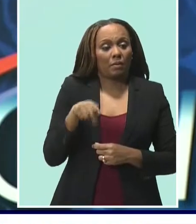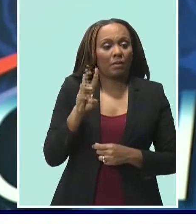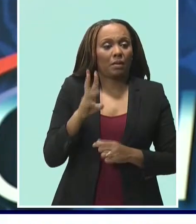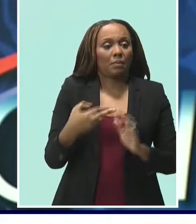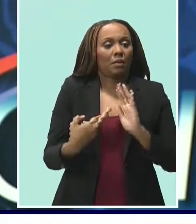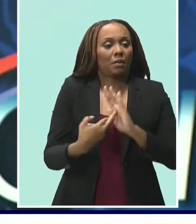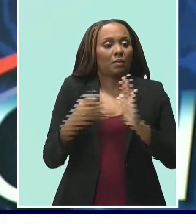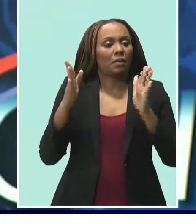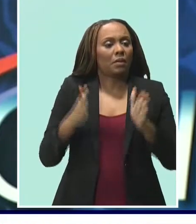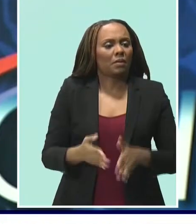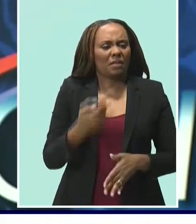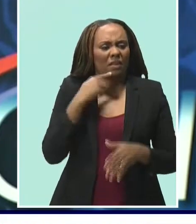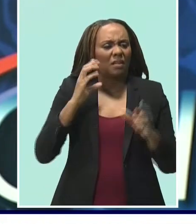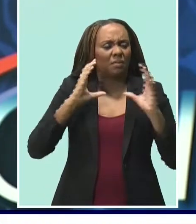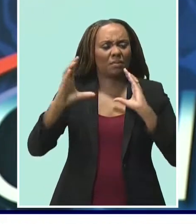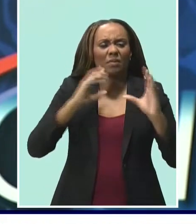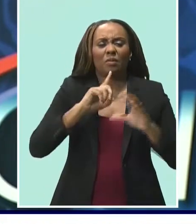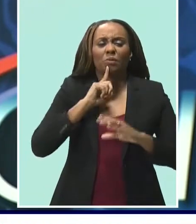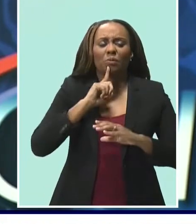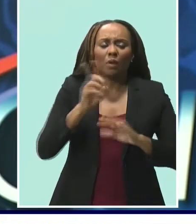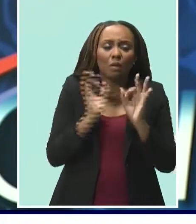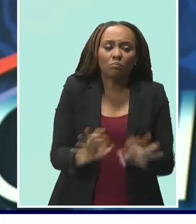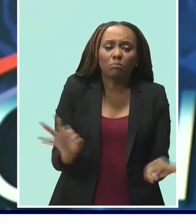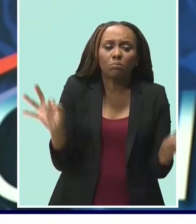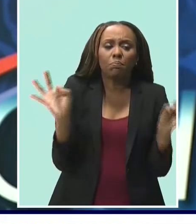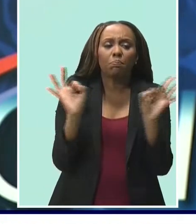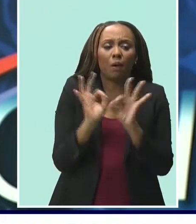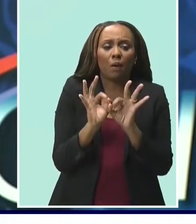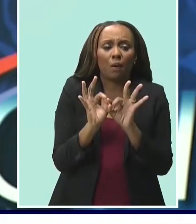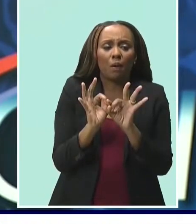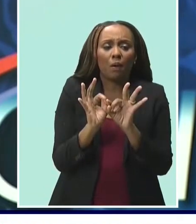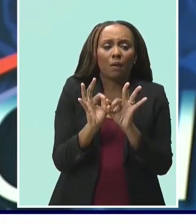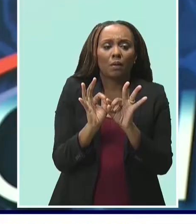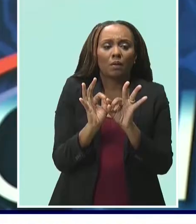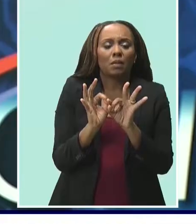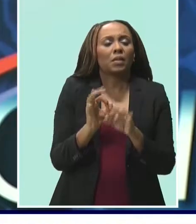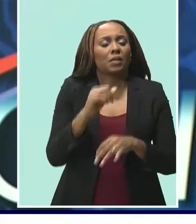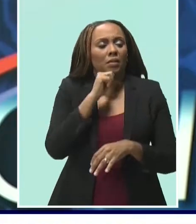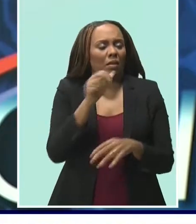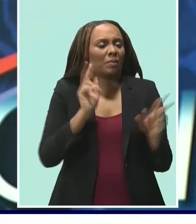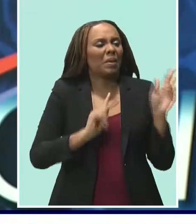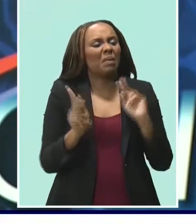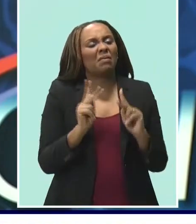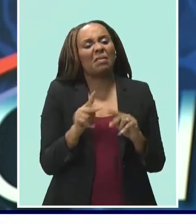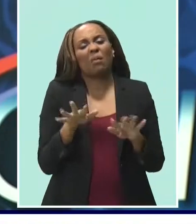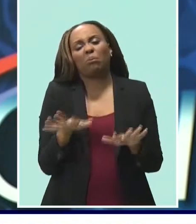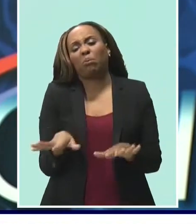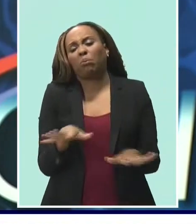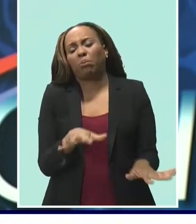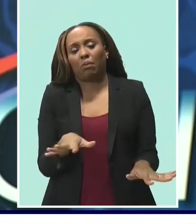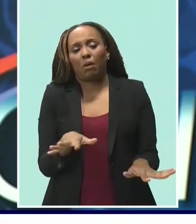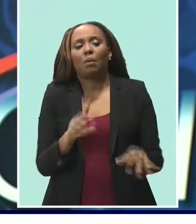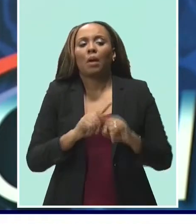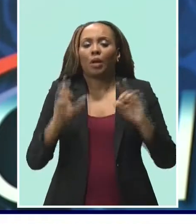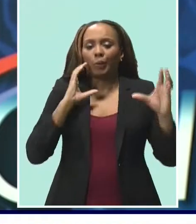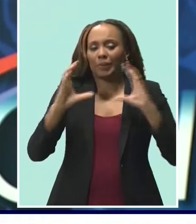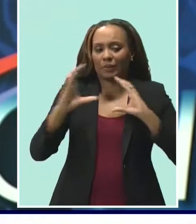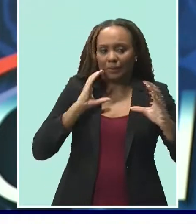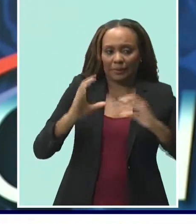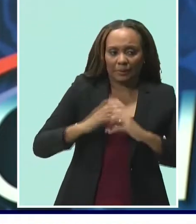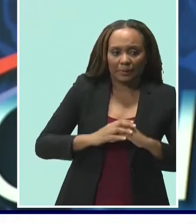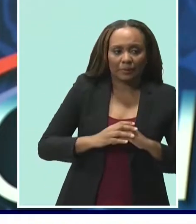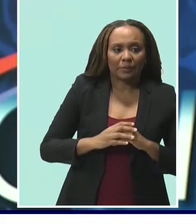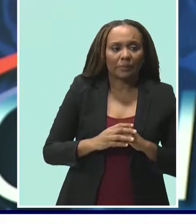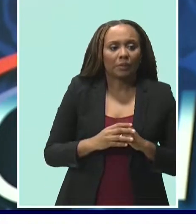NUPW, Delcia Burke, says communication was indeed the issue rather than things not being done. She says the matter of appointment